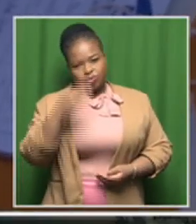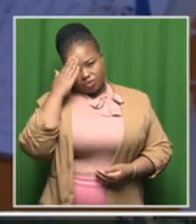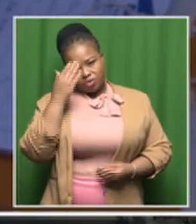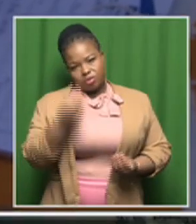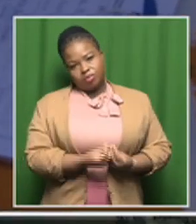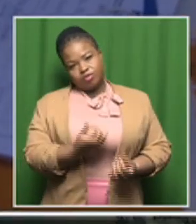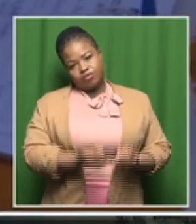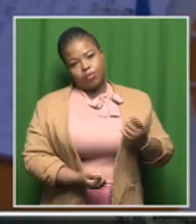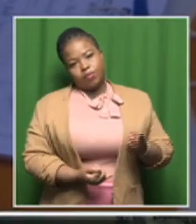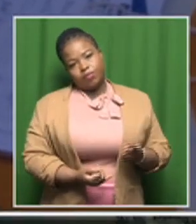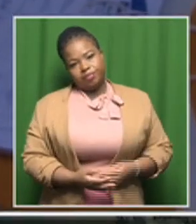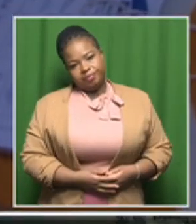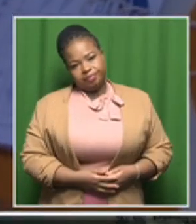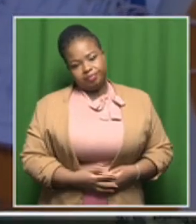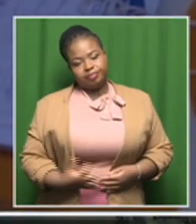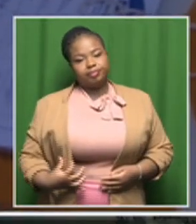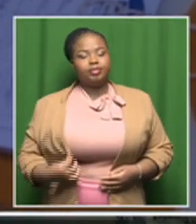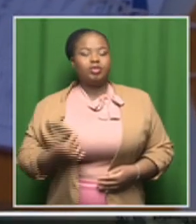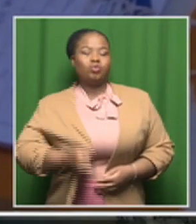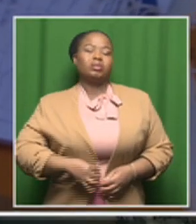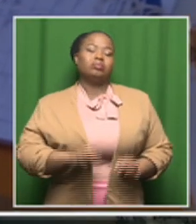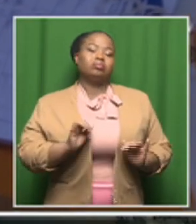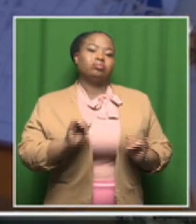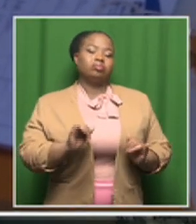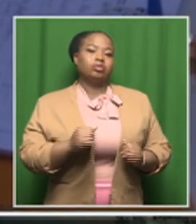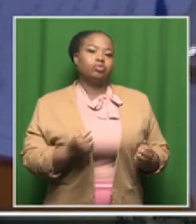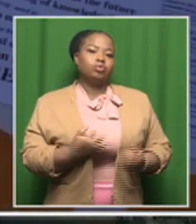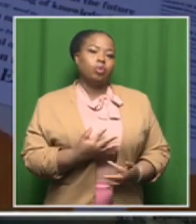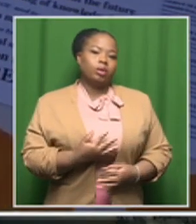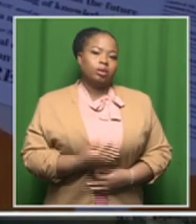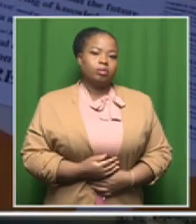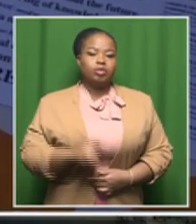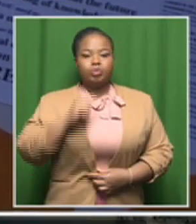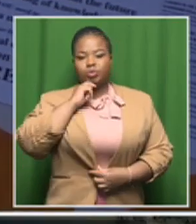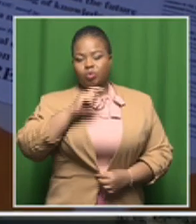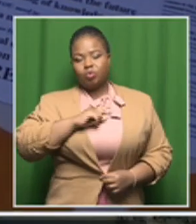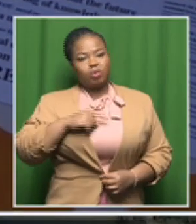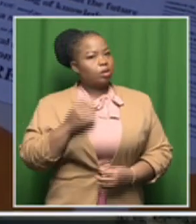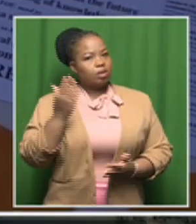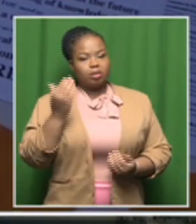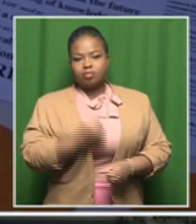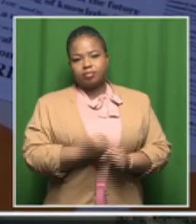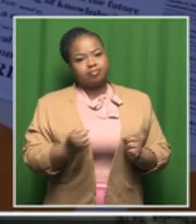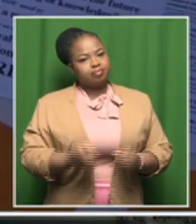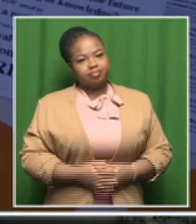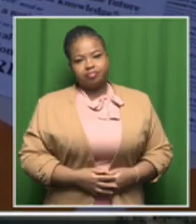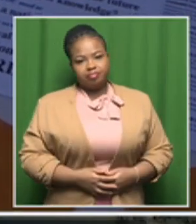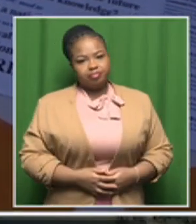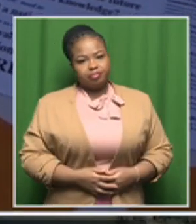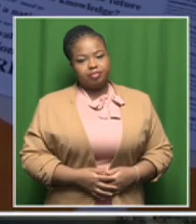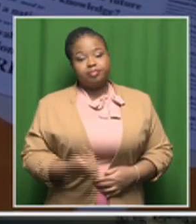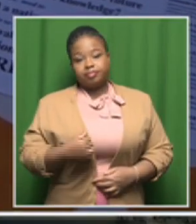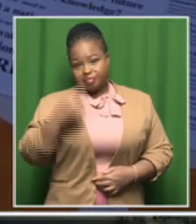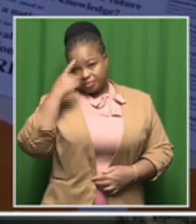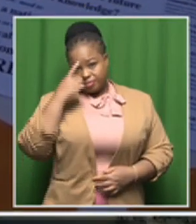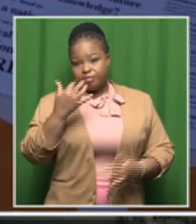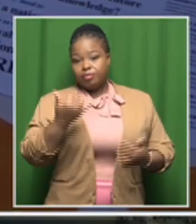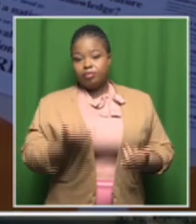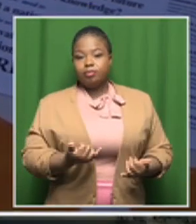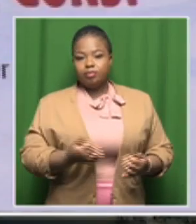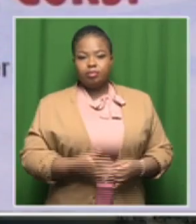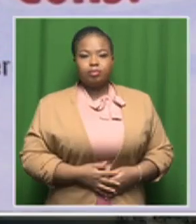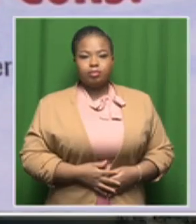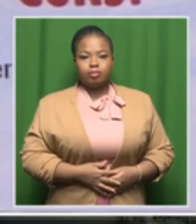wrong. And it was appalling. It was shocking beyond words, because it was so unexpected. And I think now, when I think